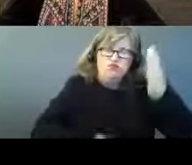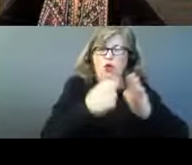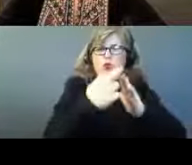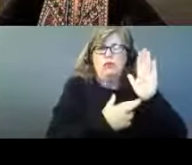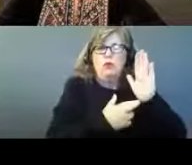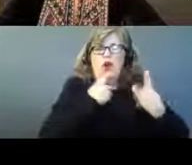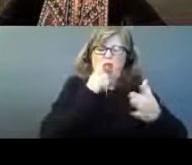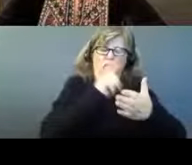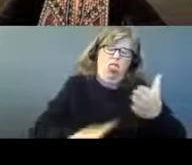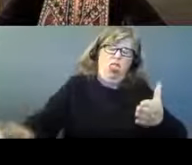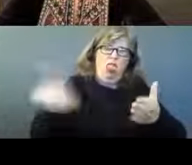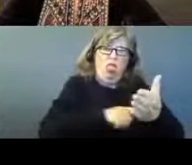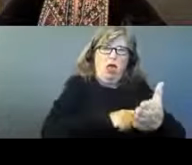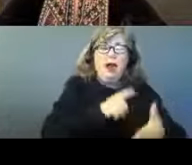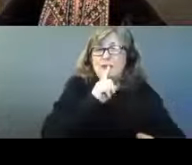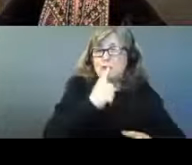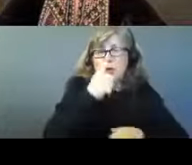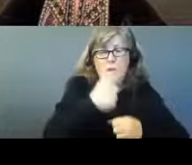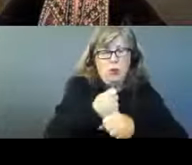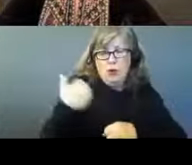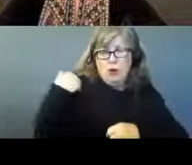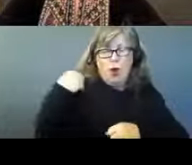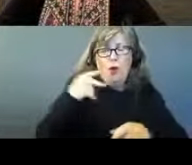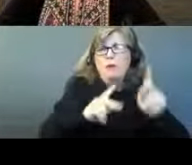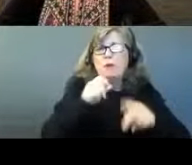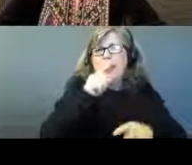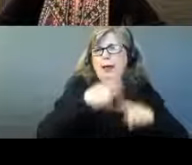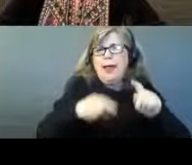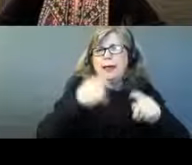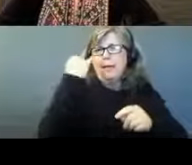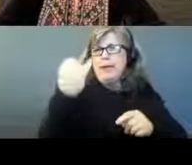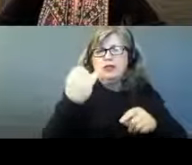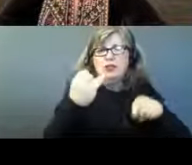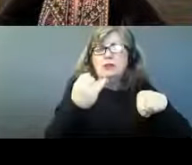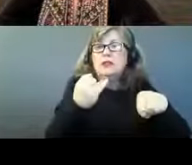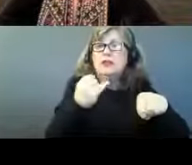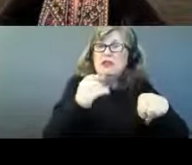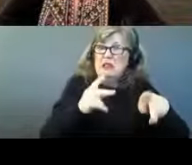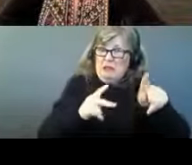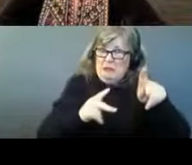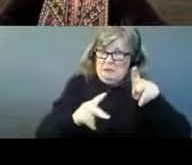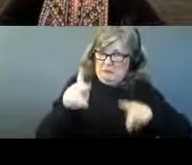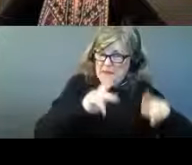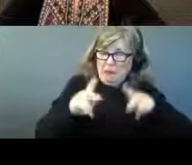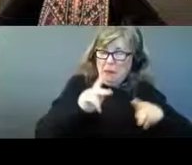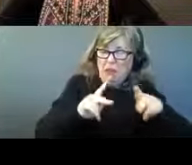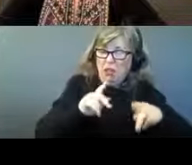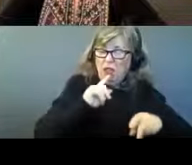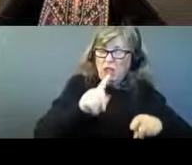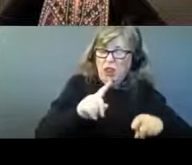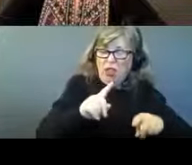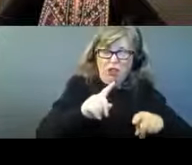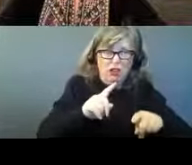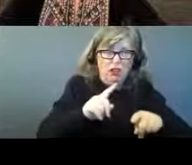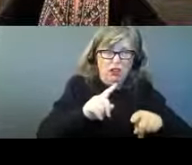believe that the Canadian military would release a report of unimaginable misery and neglect of vulnerable older people, not